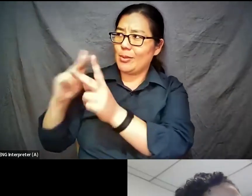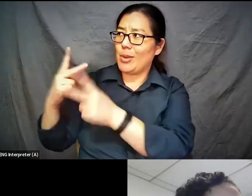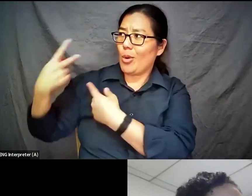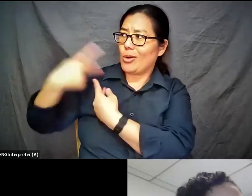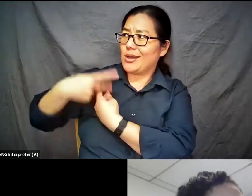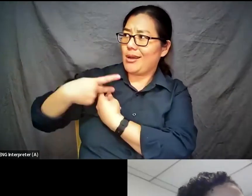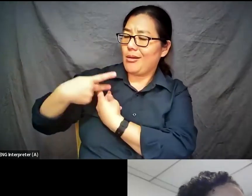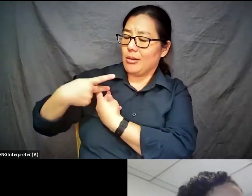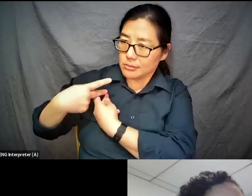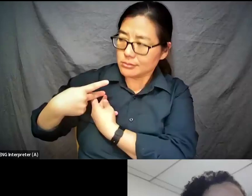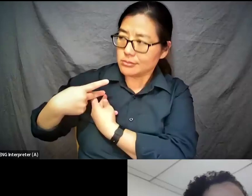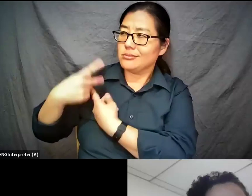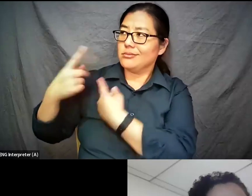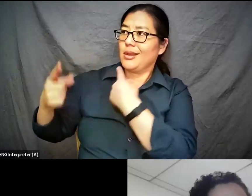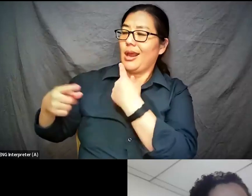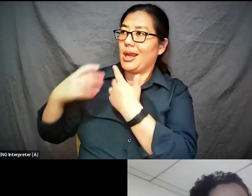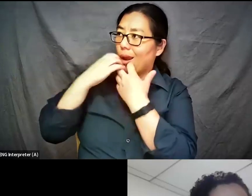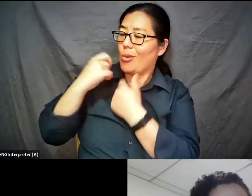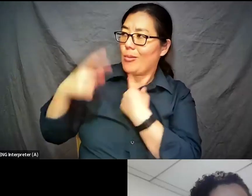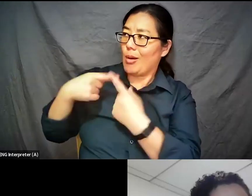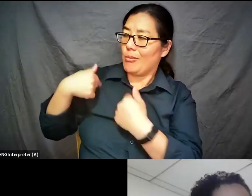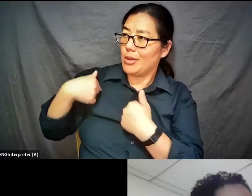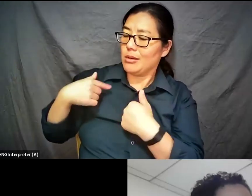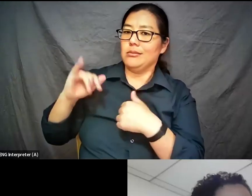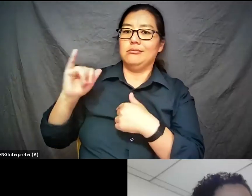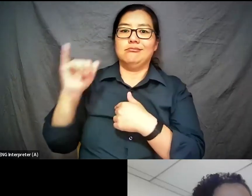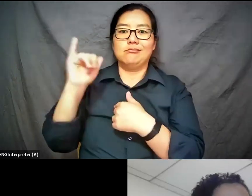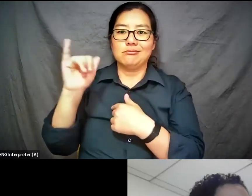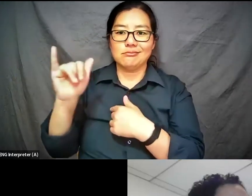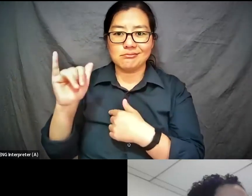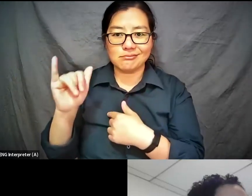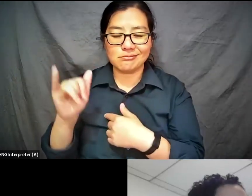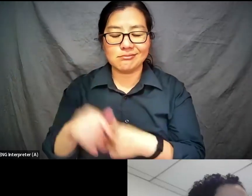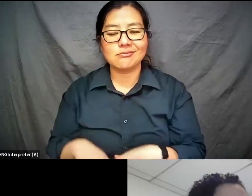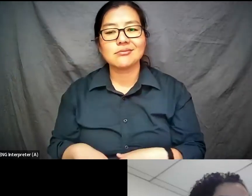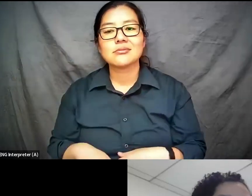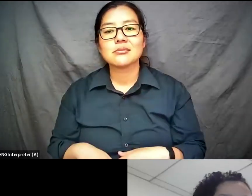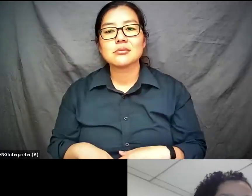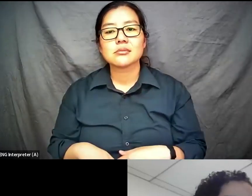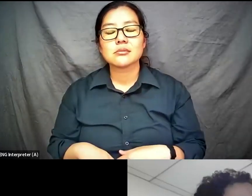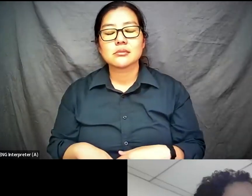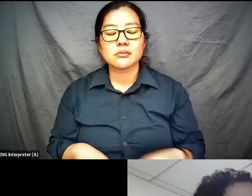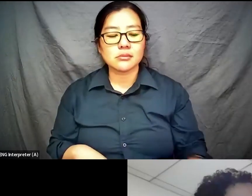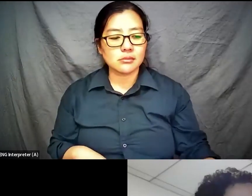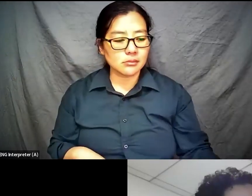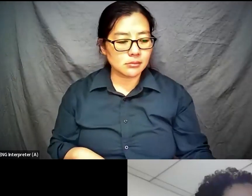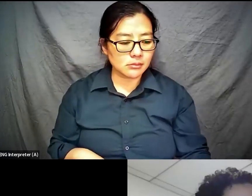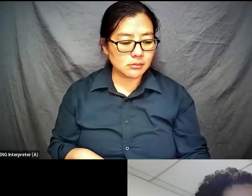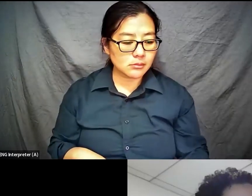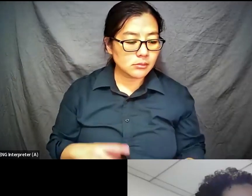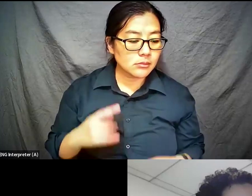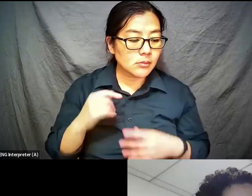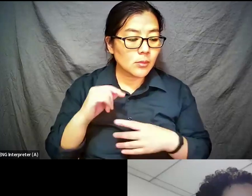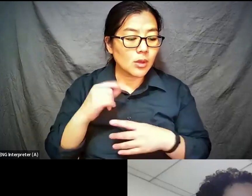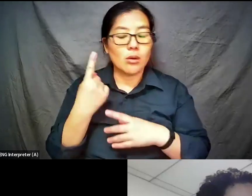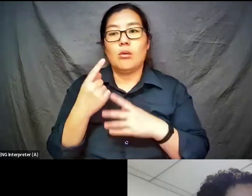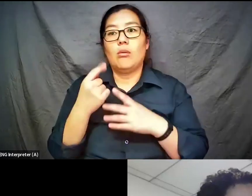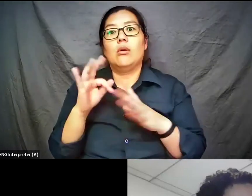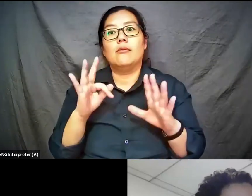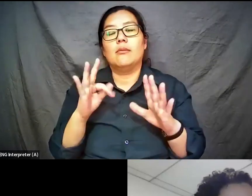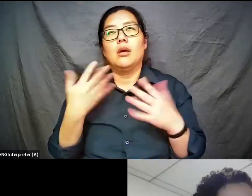accessible culture. And that's something I'll take with me through this experience. So on